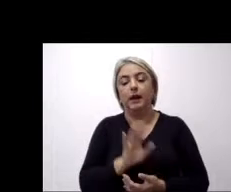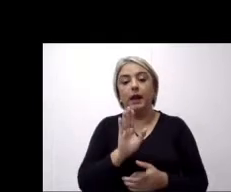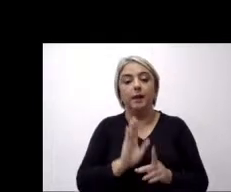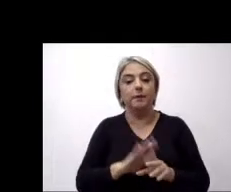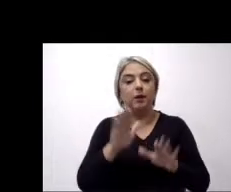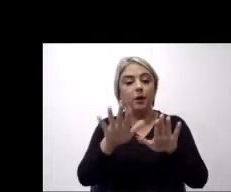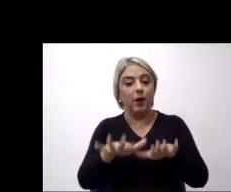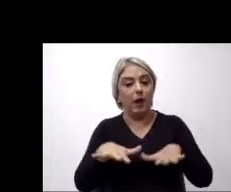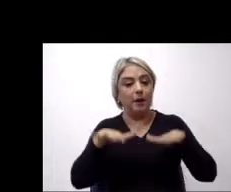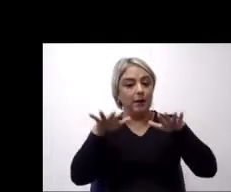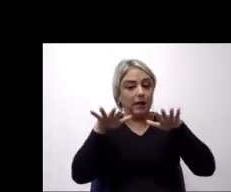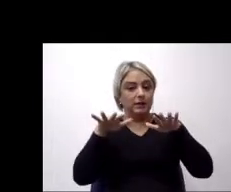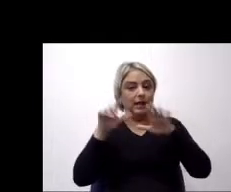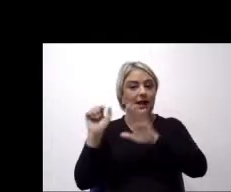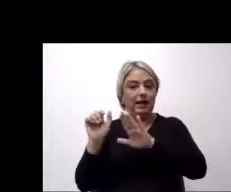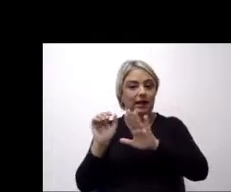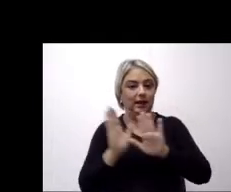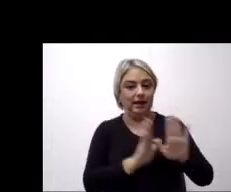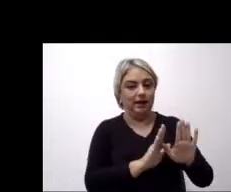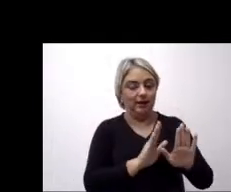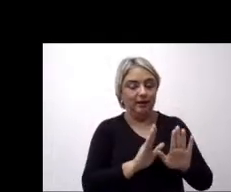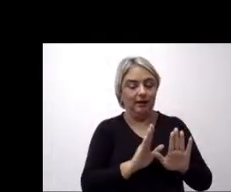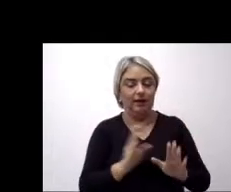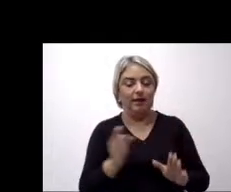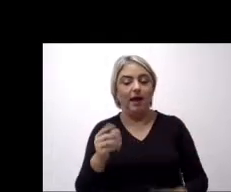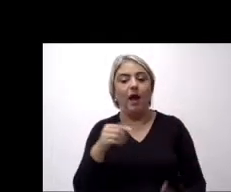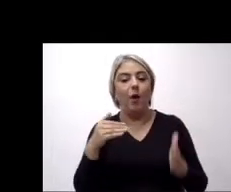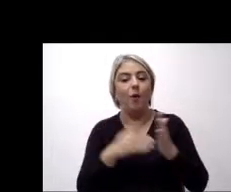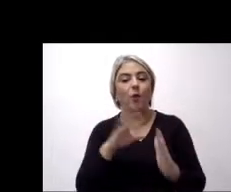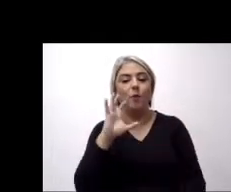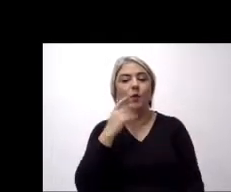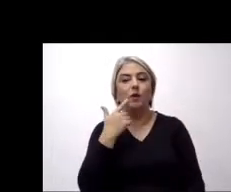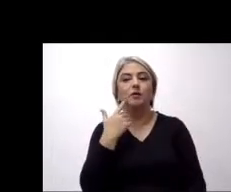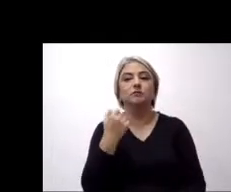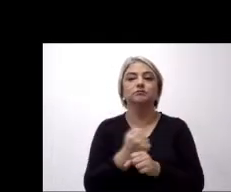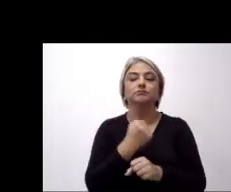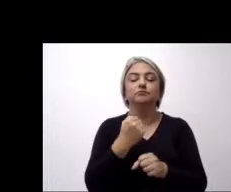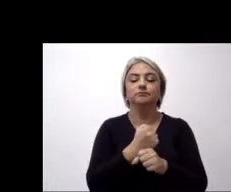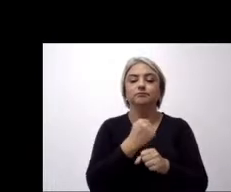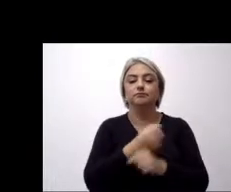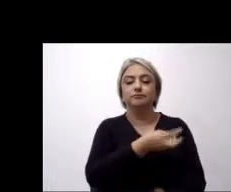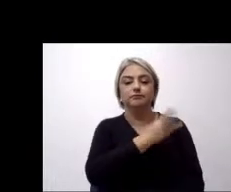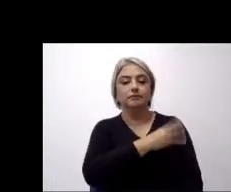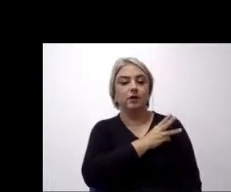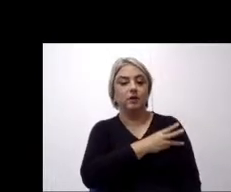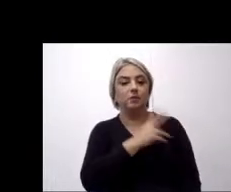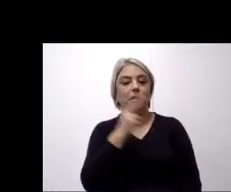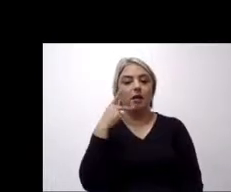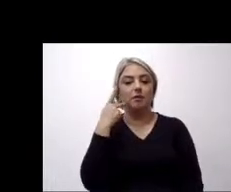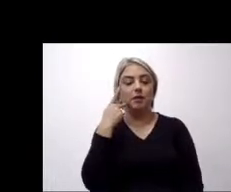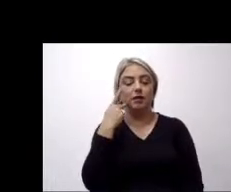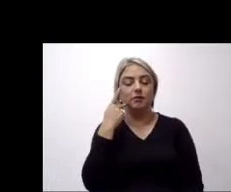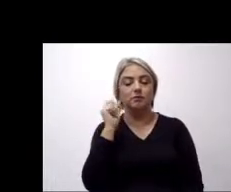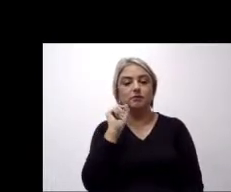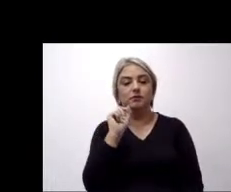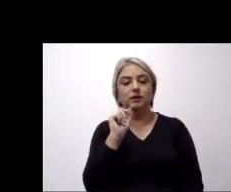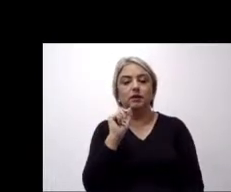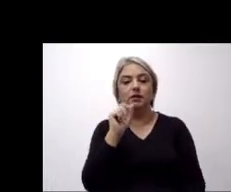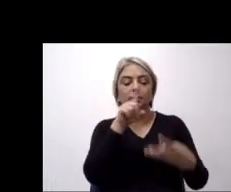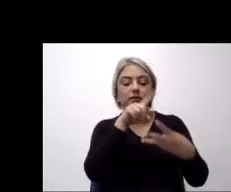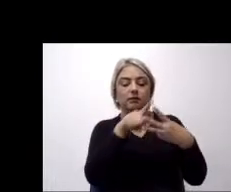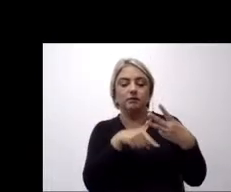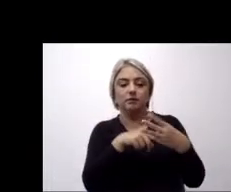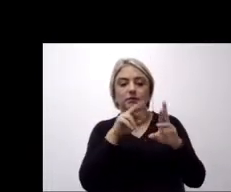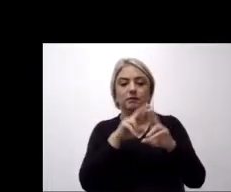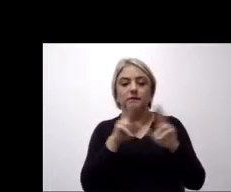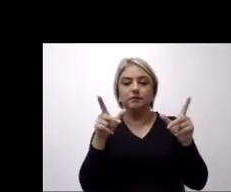The last solution was built between the member of parliament. So three different places where the actors have built